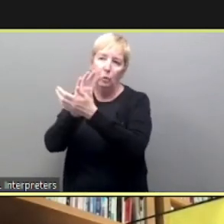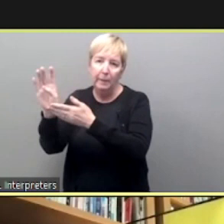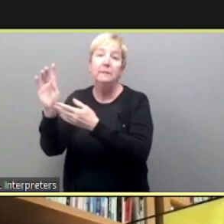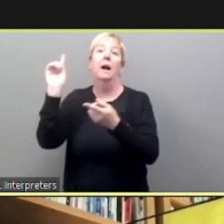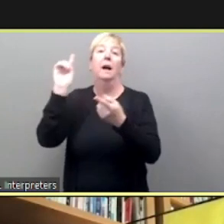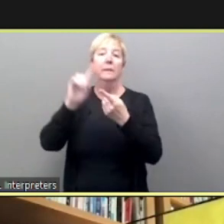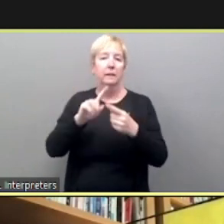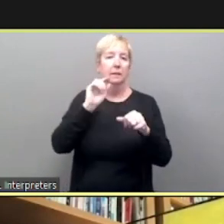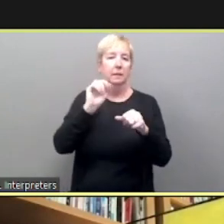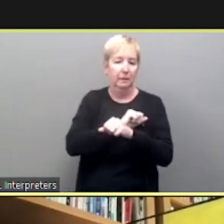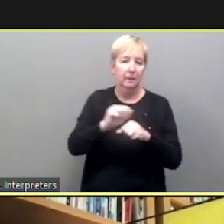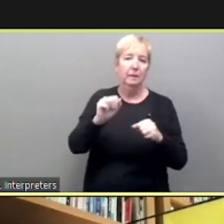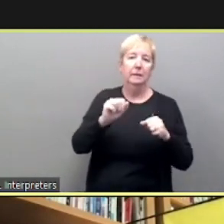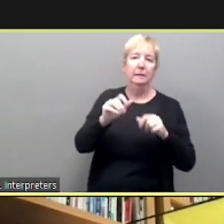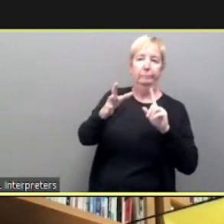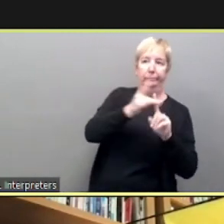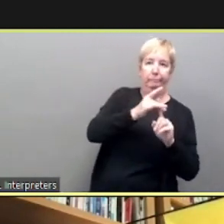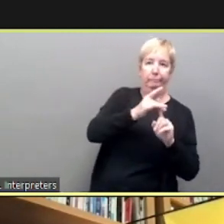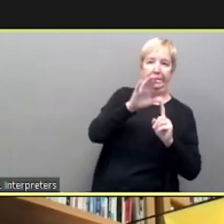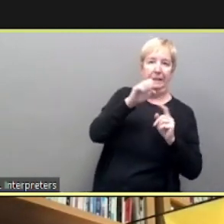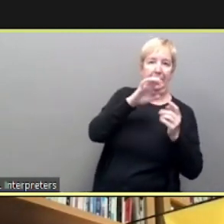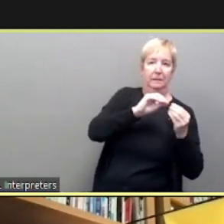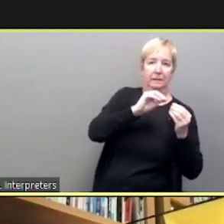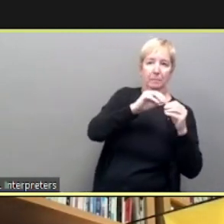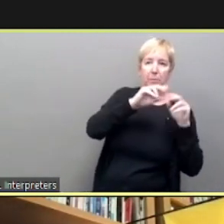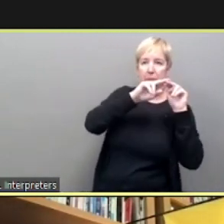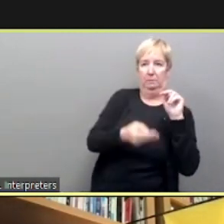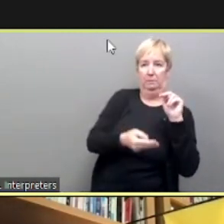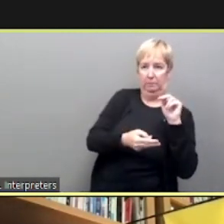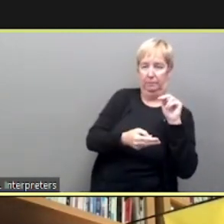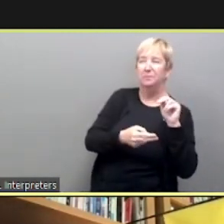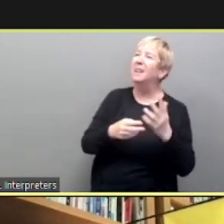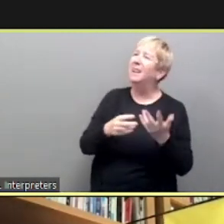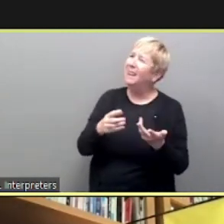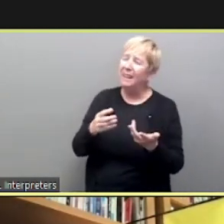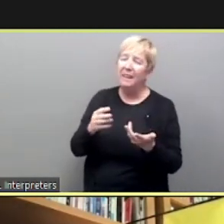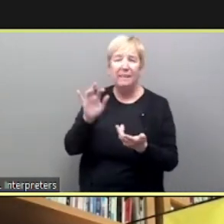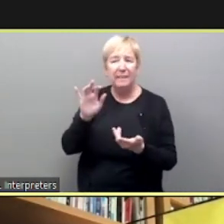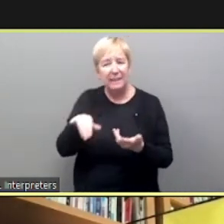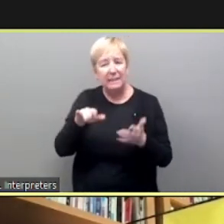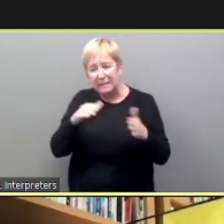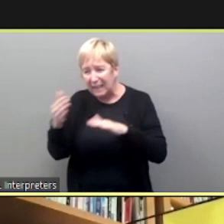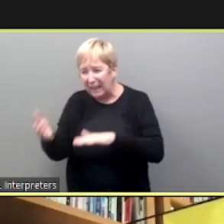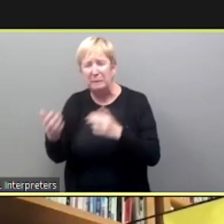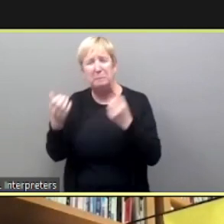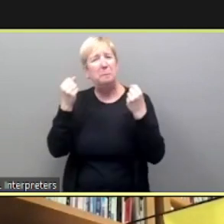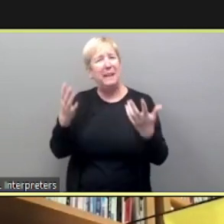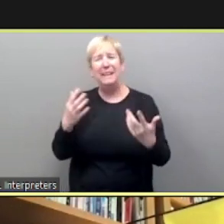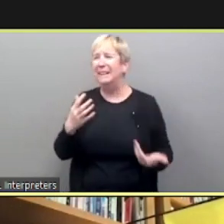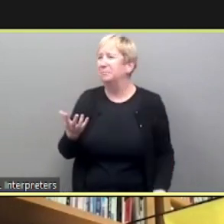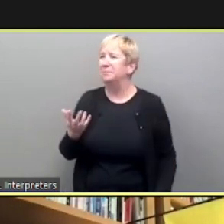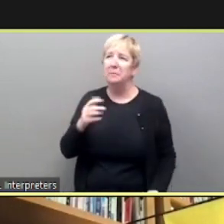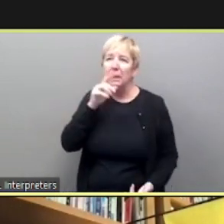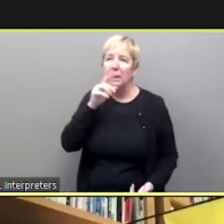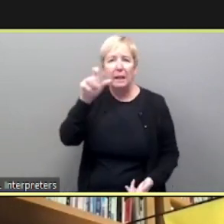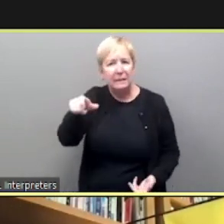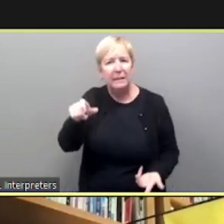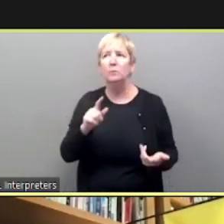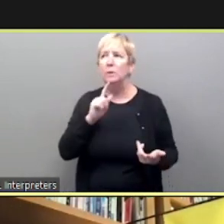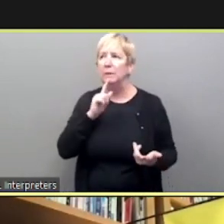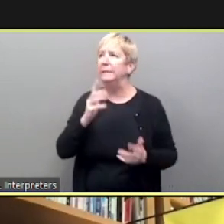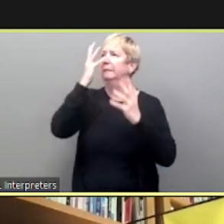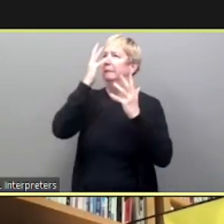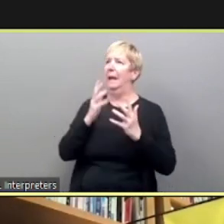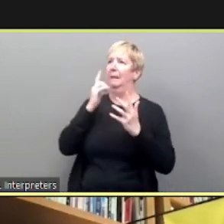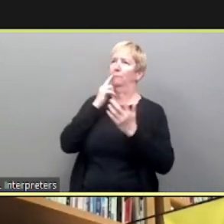And again, just the fact that so many of these deaths are unnecessary is just a real tragedy for New Mexico